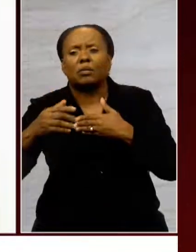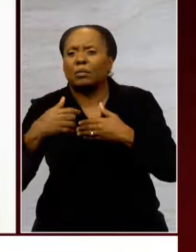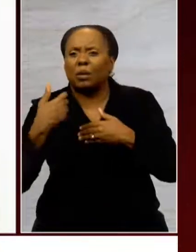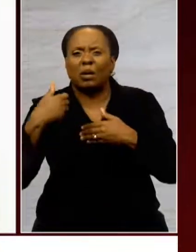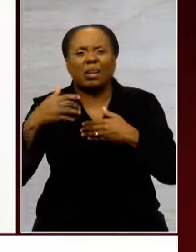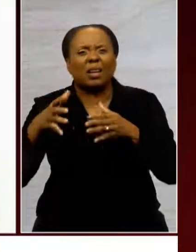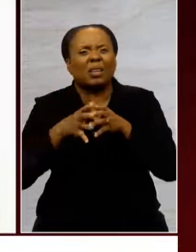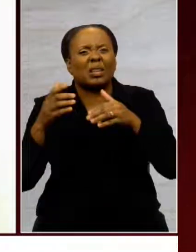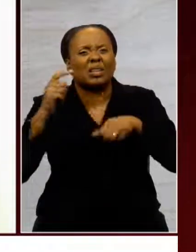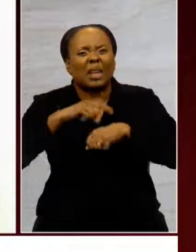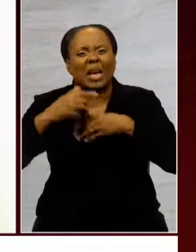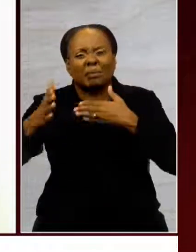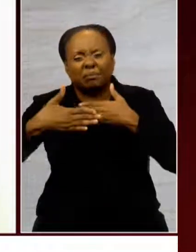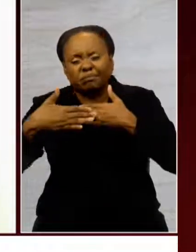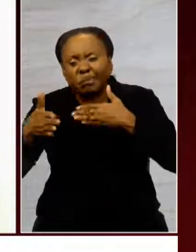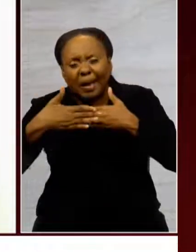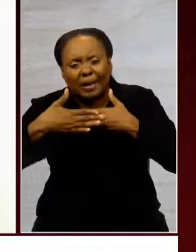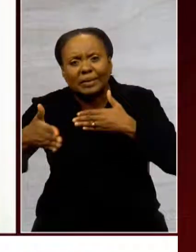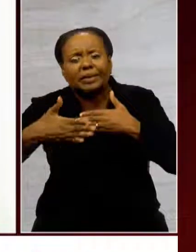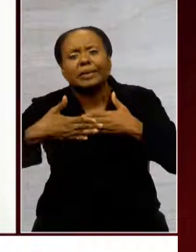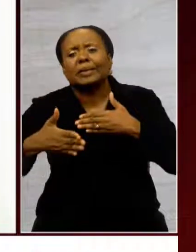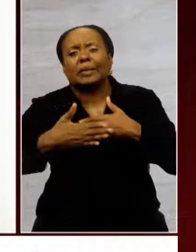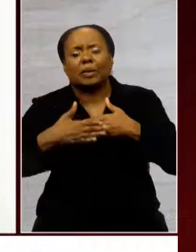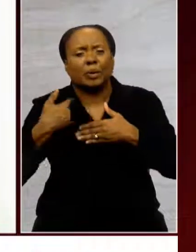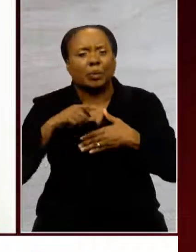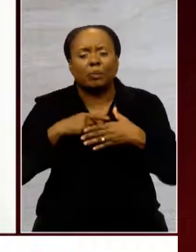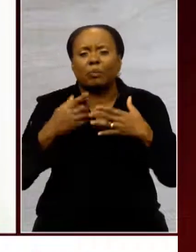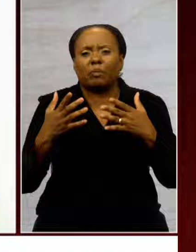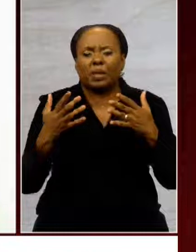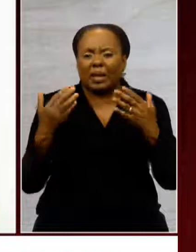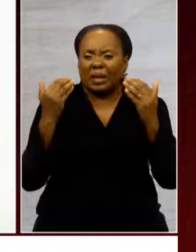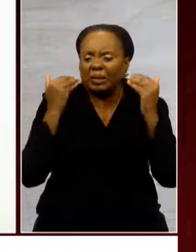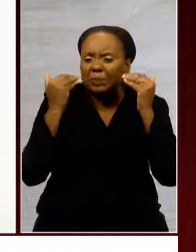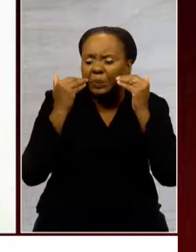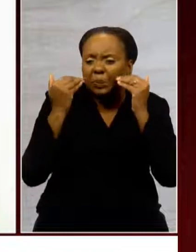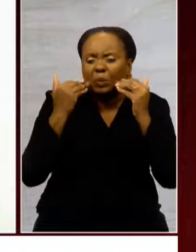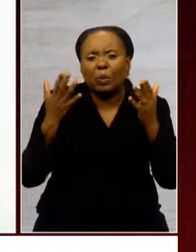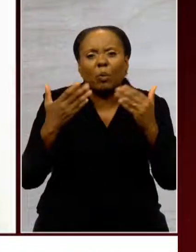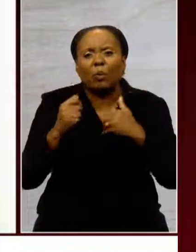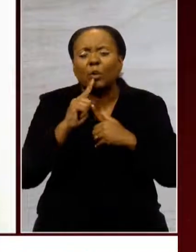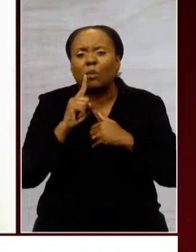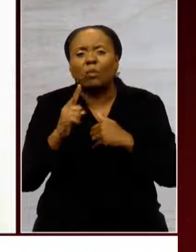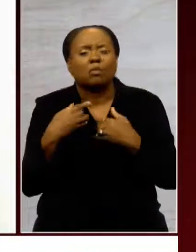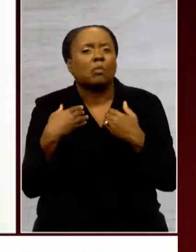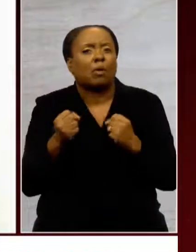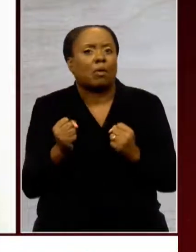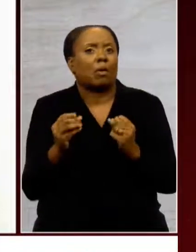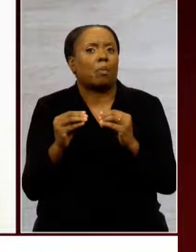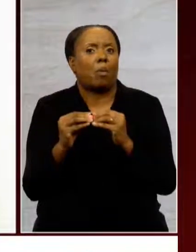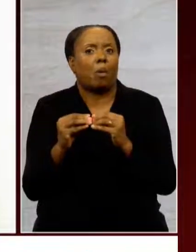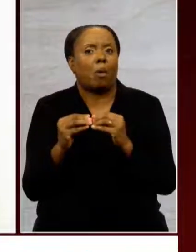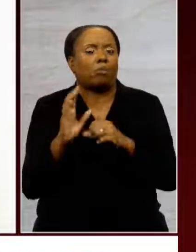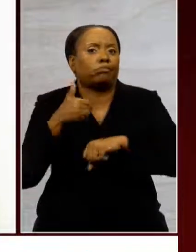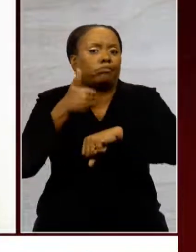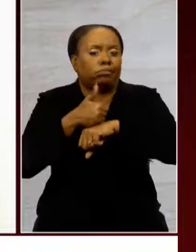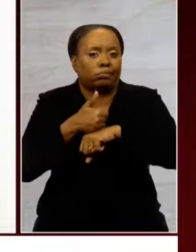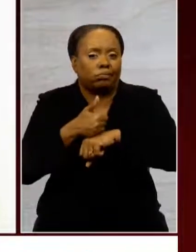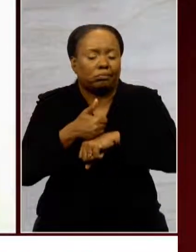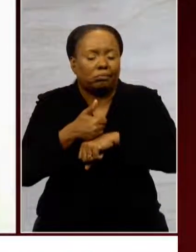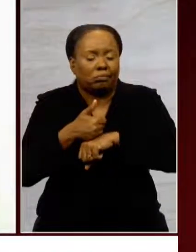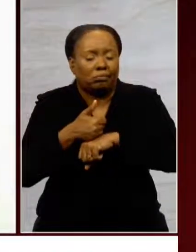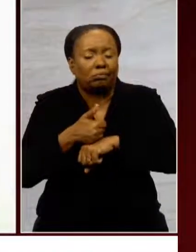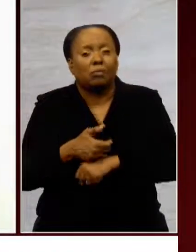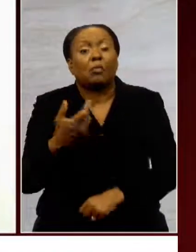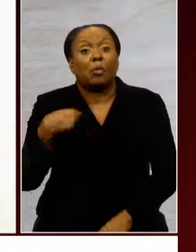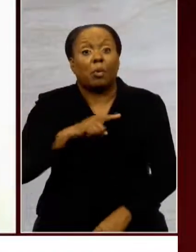through domestic legislation. And I certainly think that we are doing